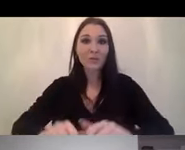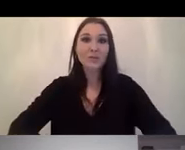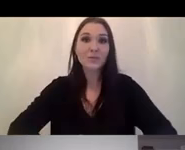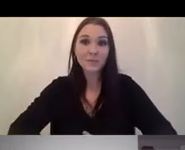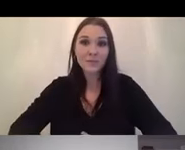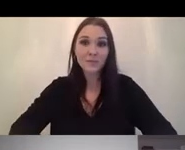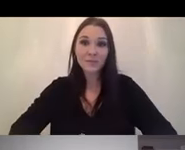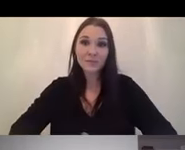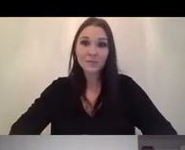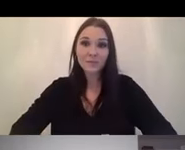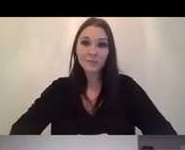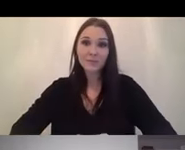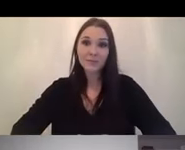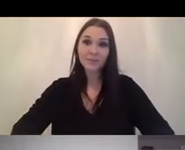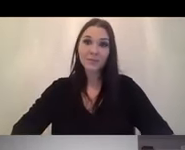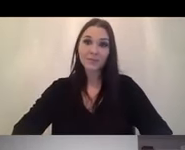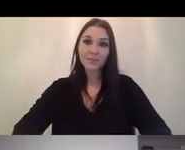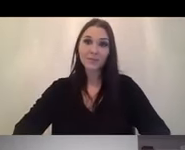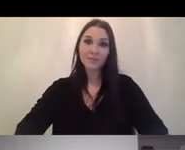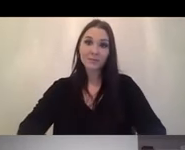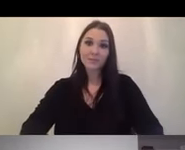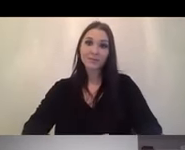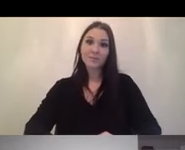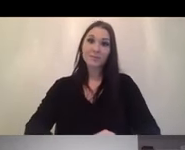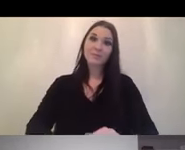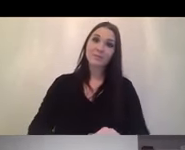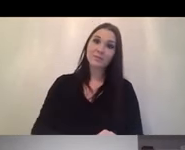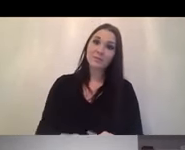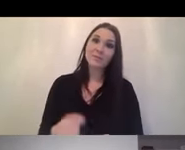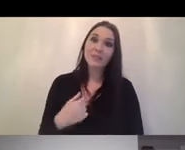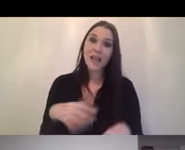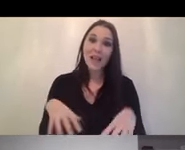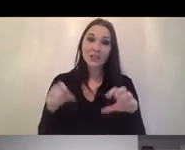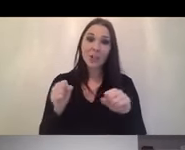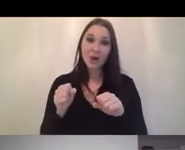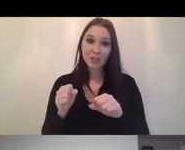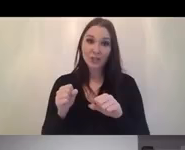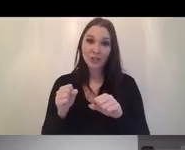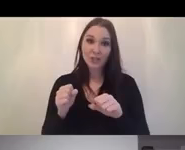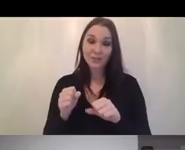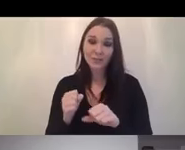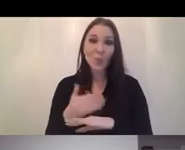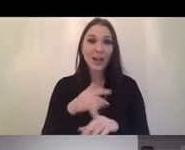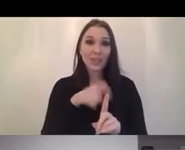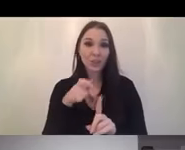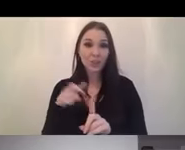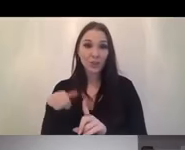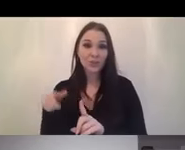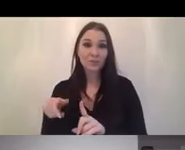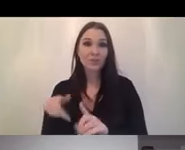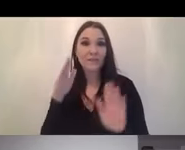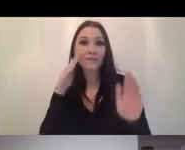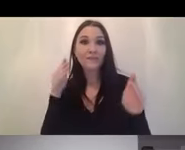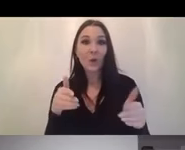So this might not be applying, but I started out as a working student, and I really focused on getting jobs